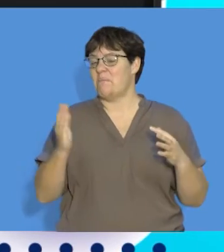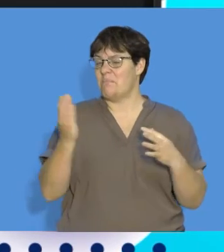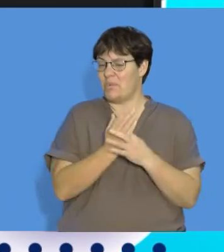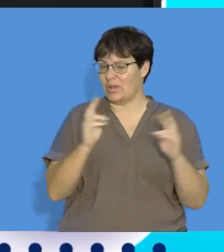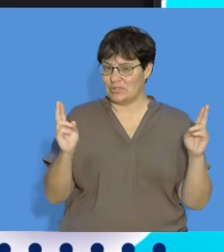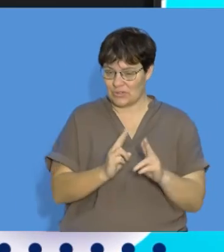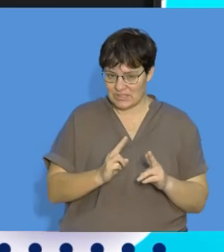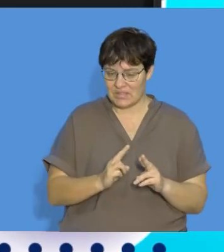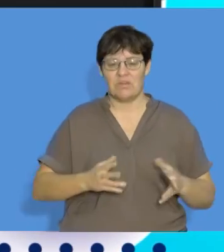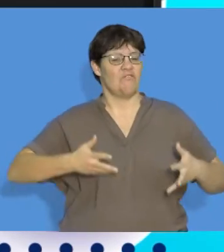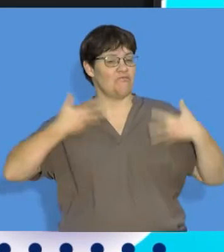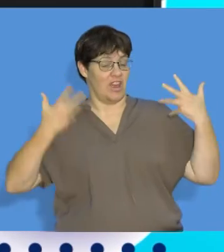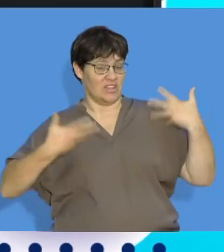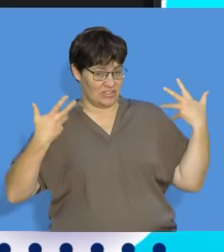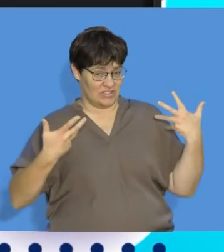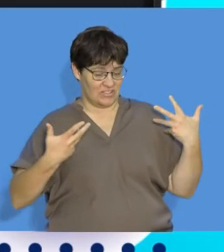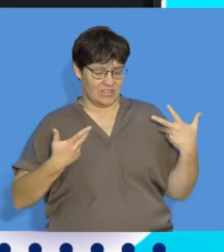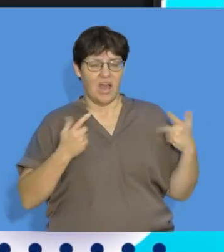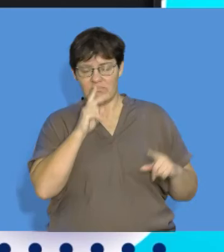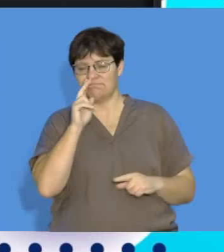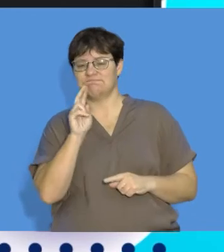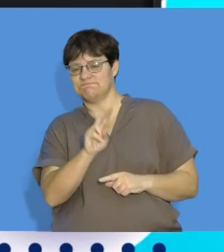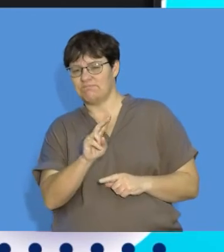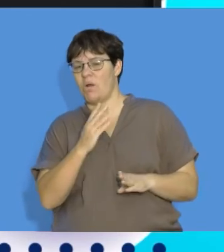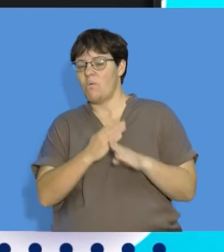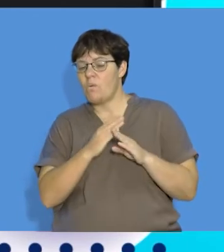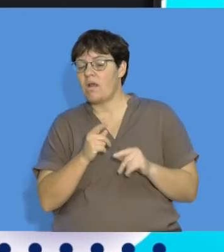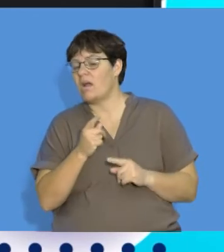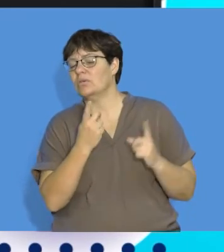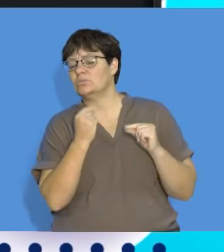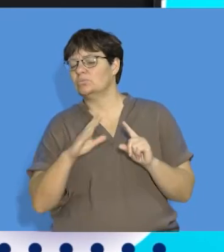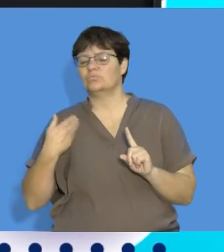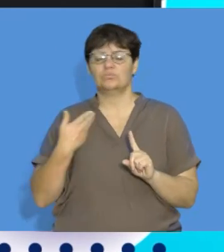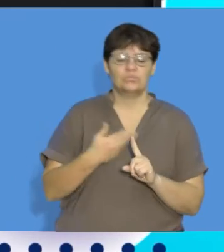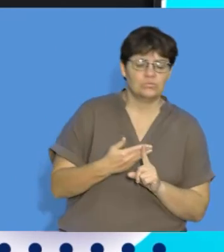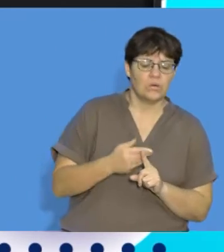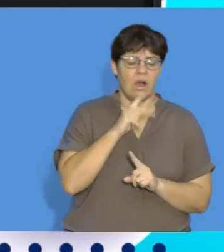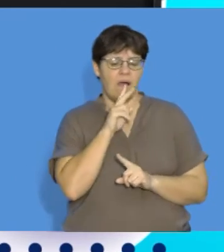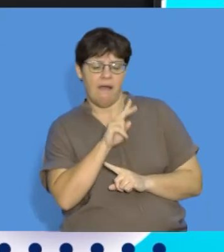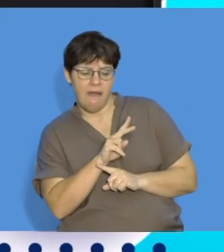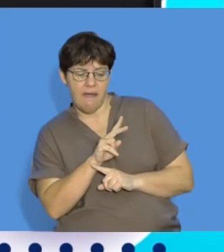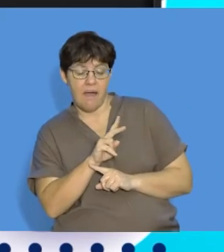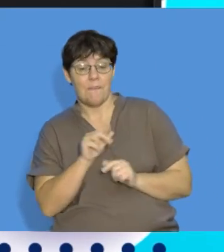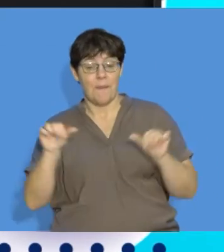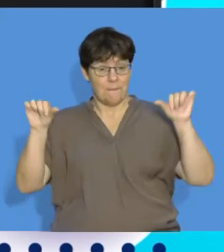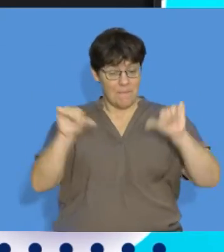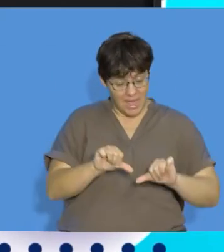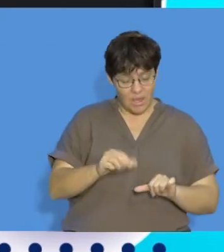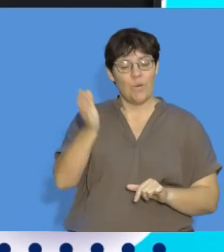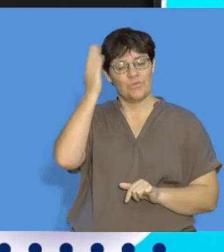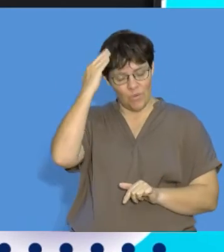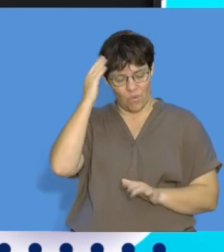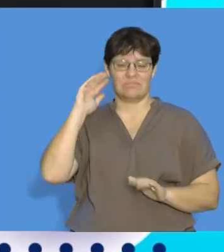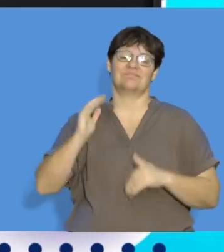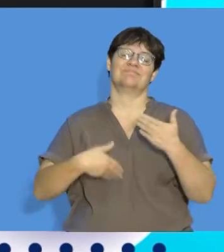quick ad break just to refresh a bit and look at the work that we've done and reflect a bit, so that when you come back, you know